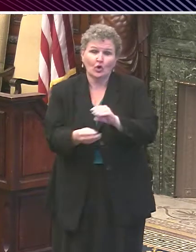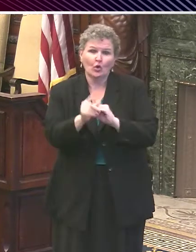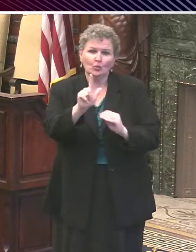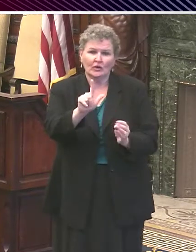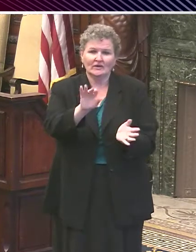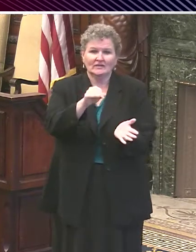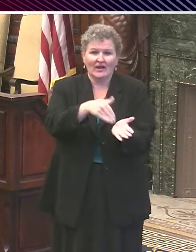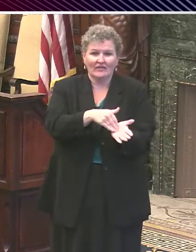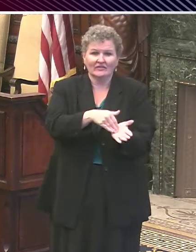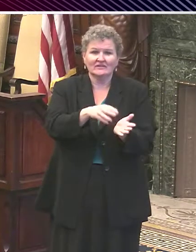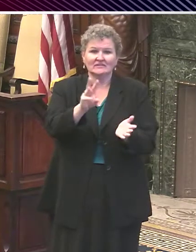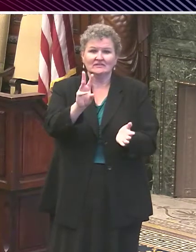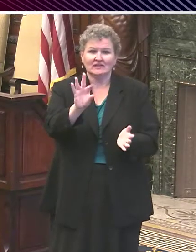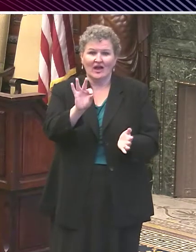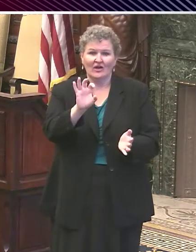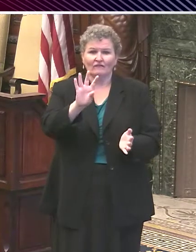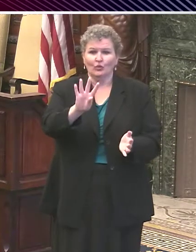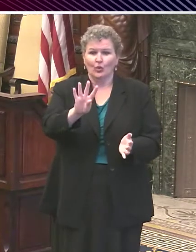of